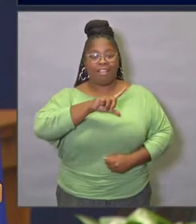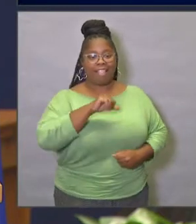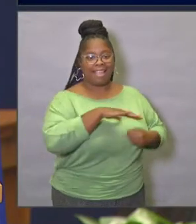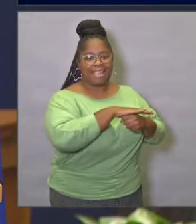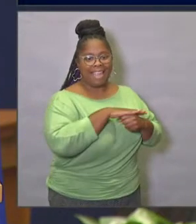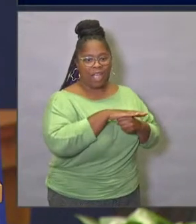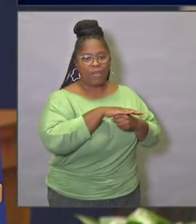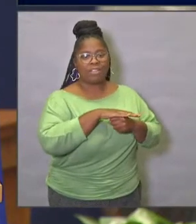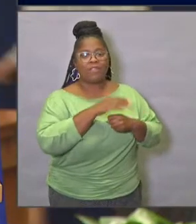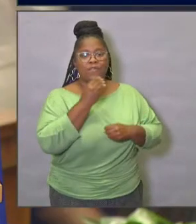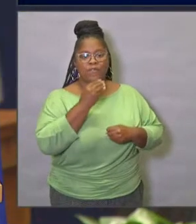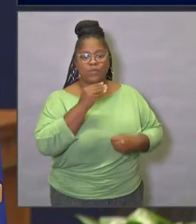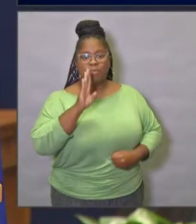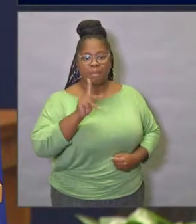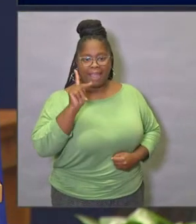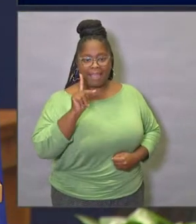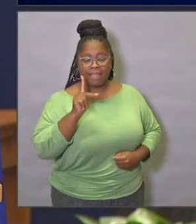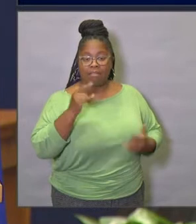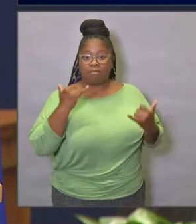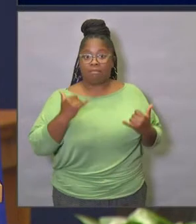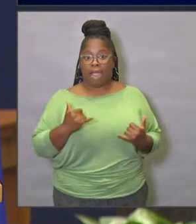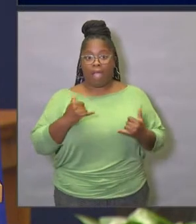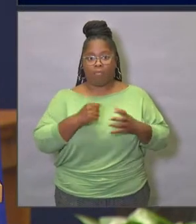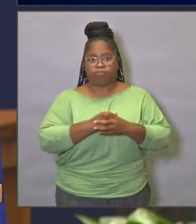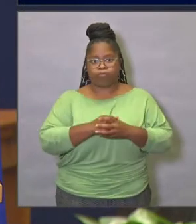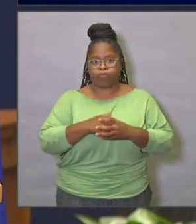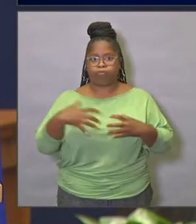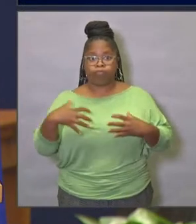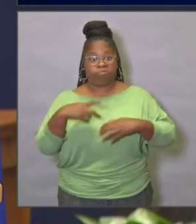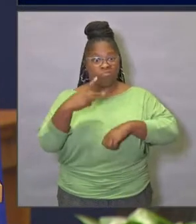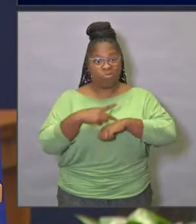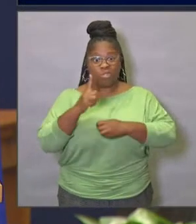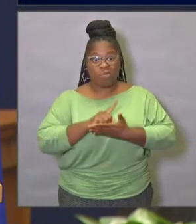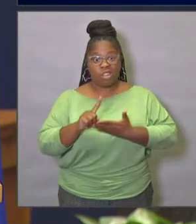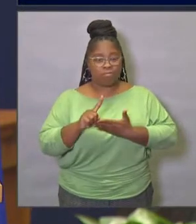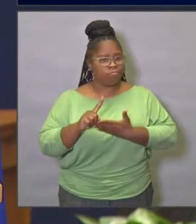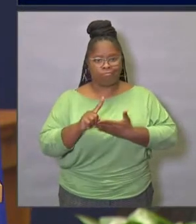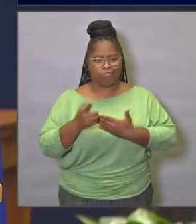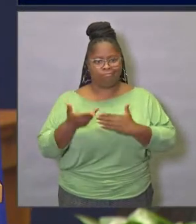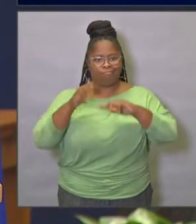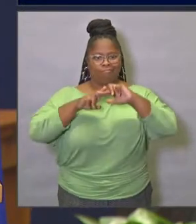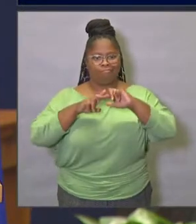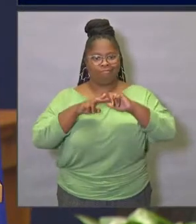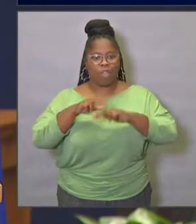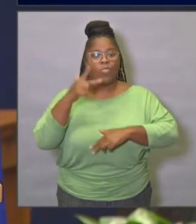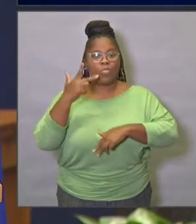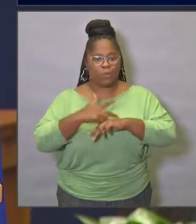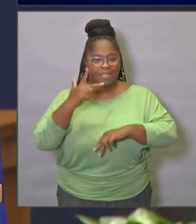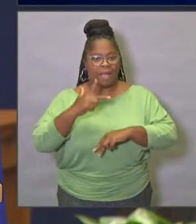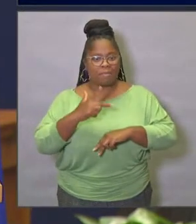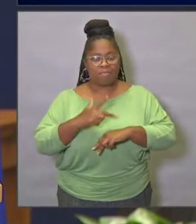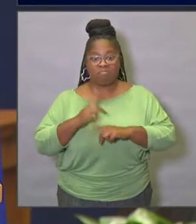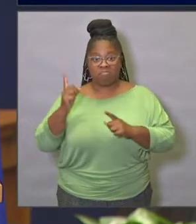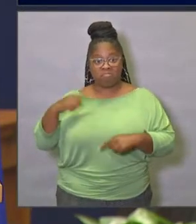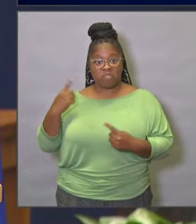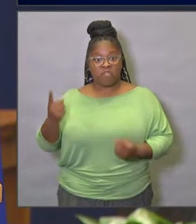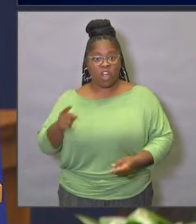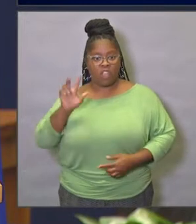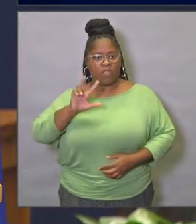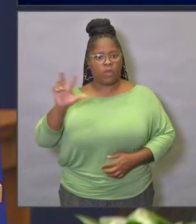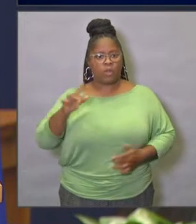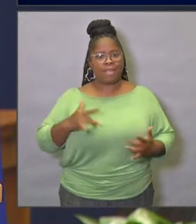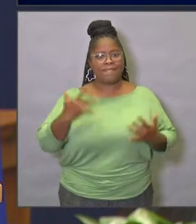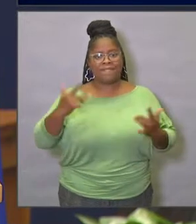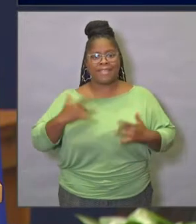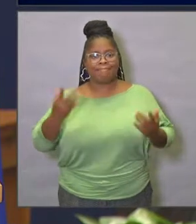Regional Food Bank is now expanding to 3 events per week. To date, we have hosted 33 events and